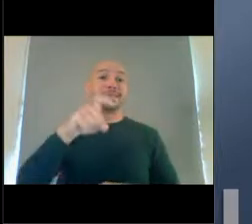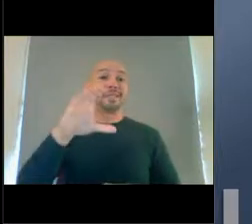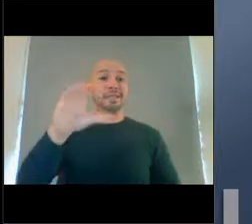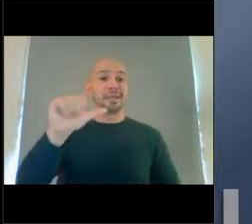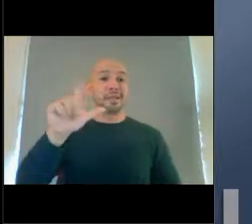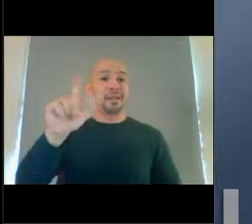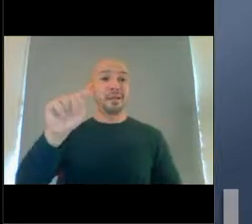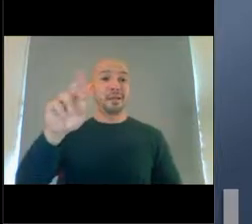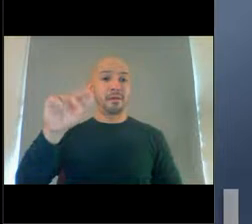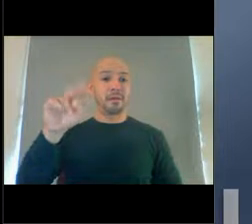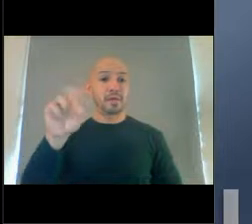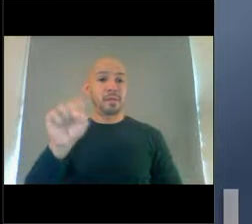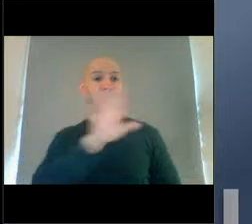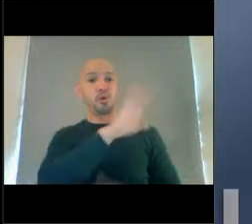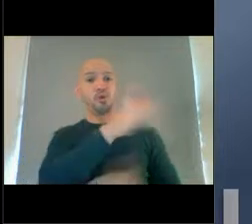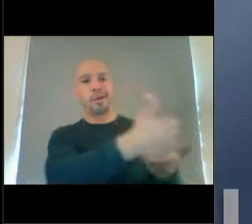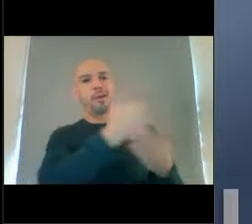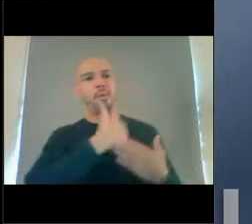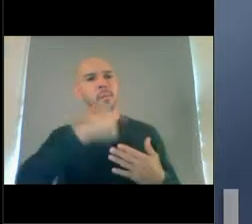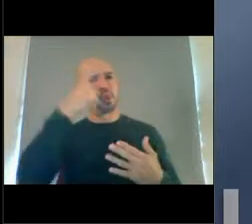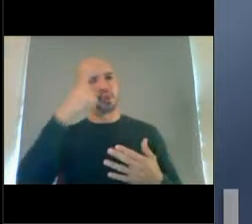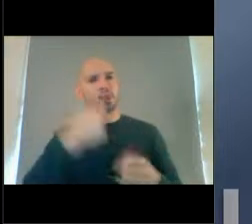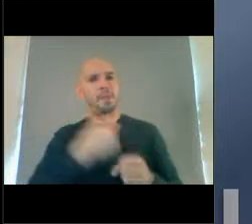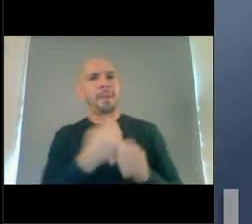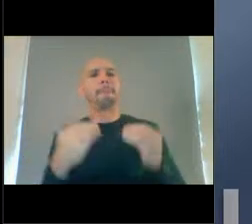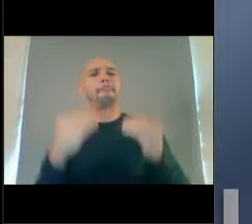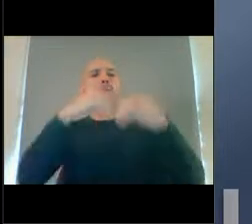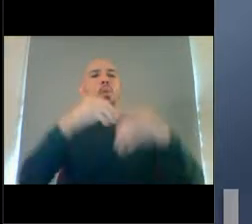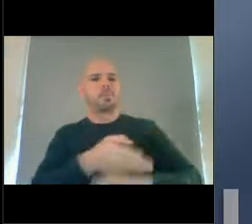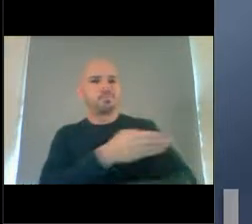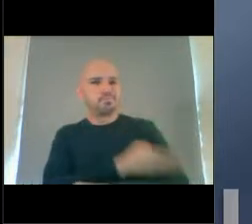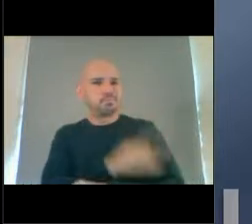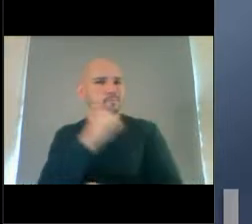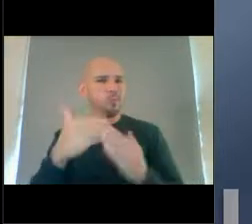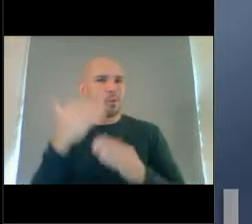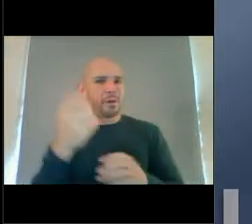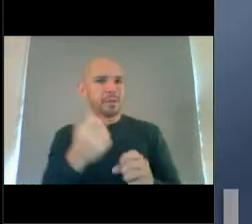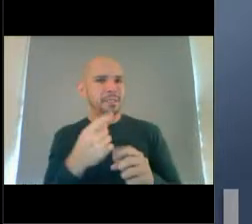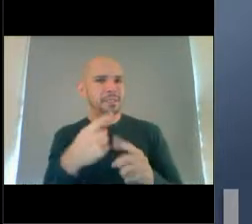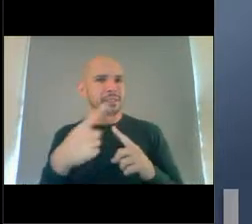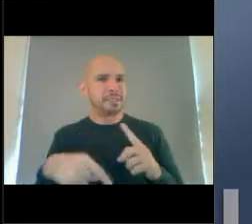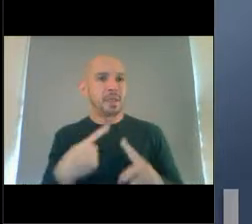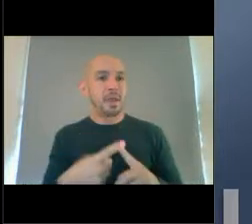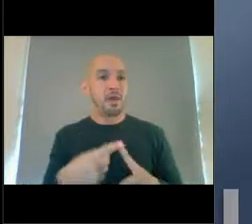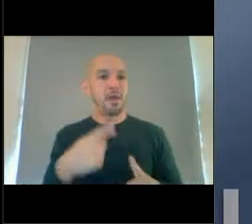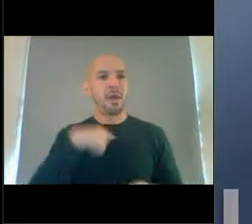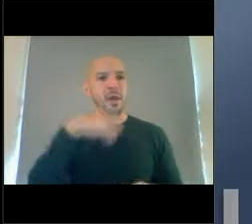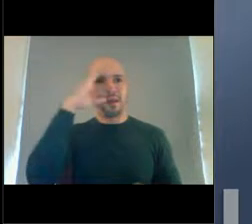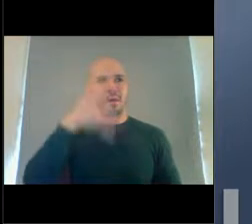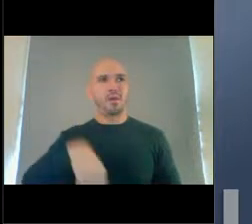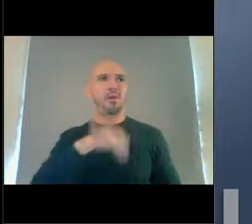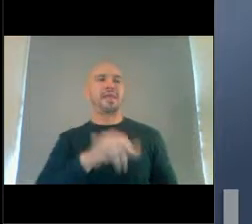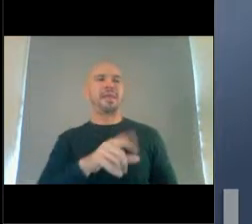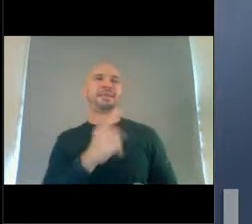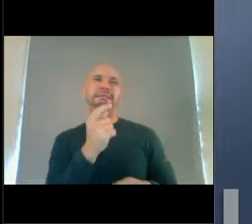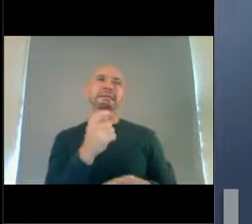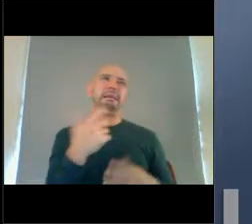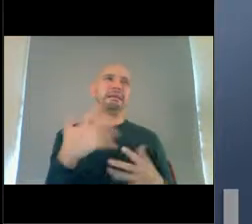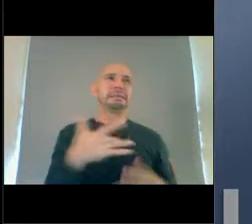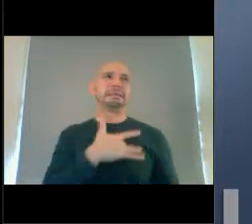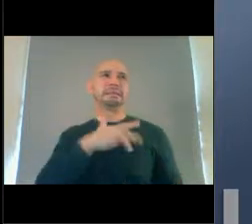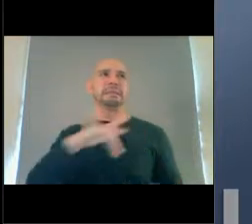better for the next cycle and let me explain it's a bit of a rabbit hole that i went down but i was looking at the list of air